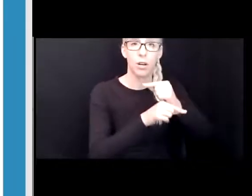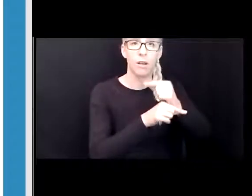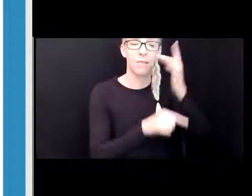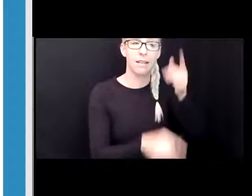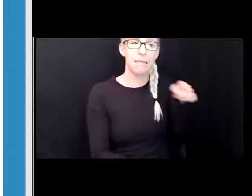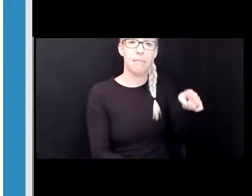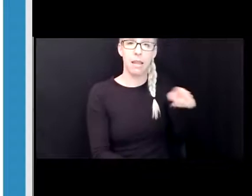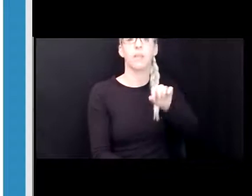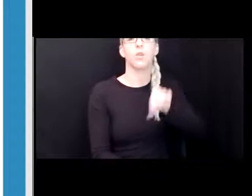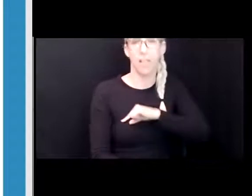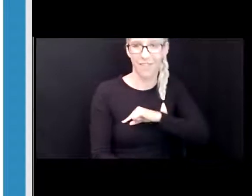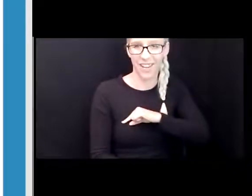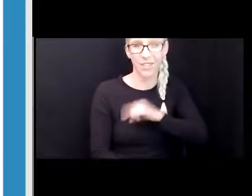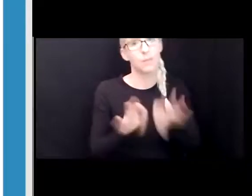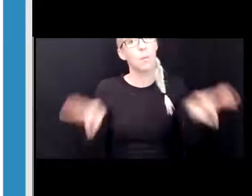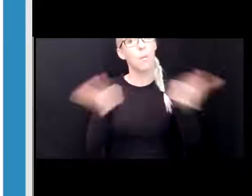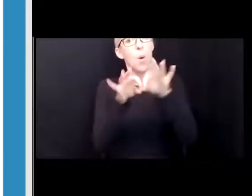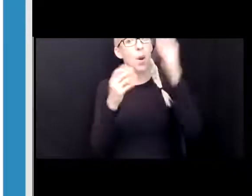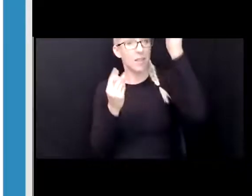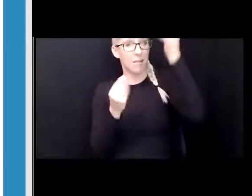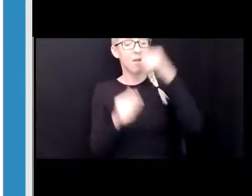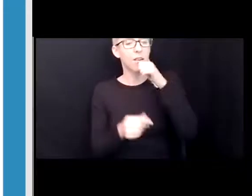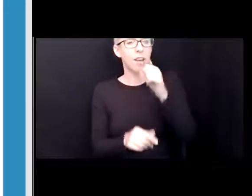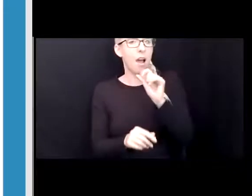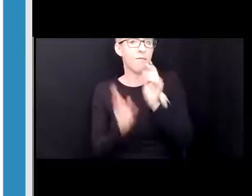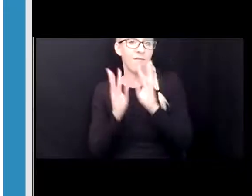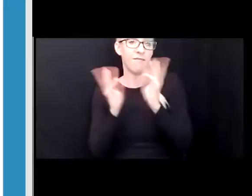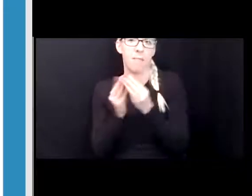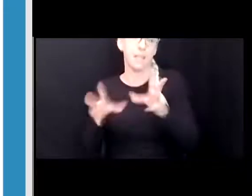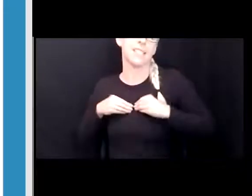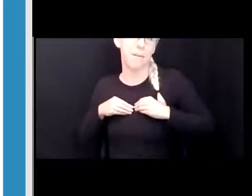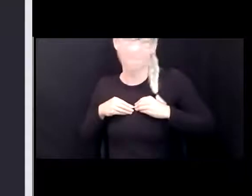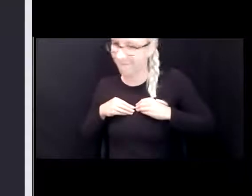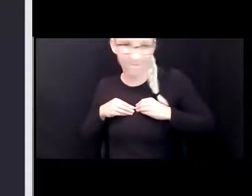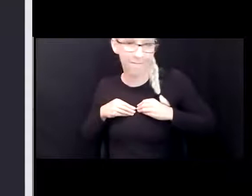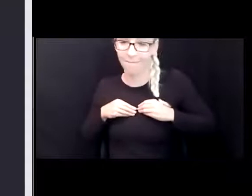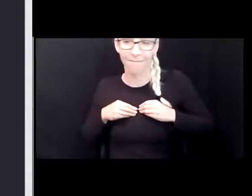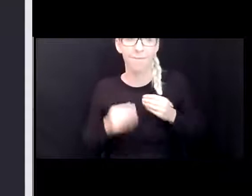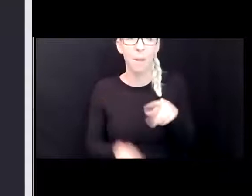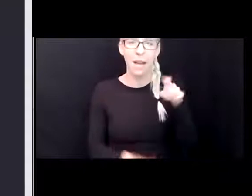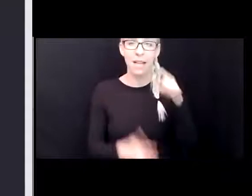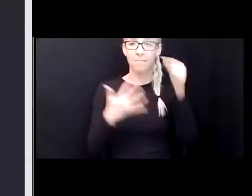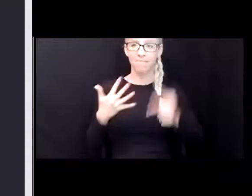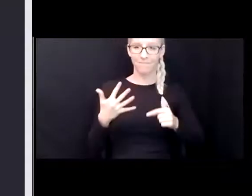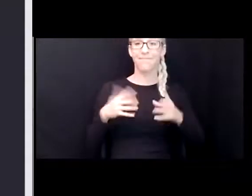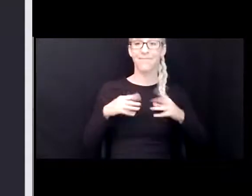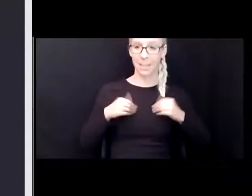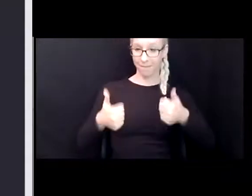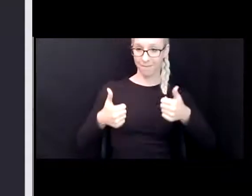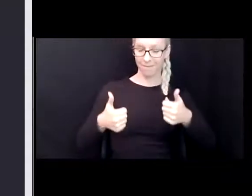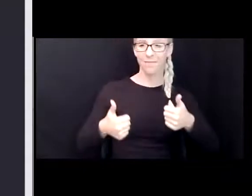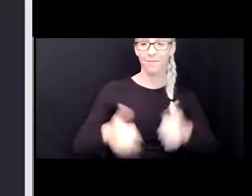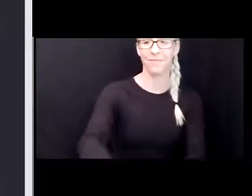important consideration. Not just anybody that's family is going to be appointed. So remember, there's some hoops that you have to jump through